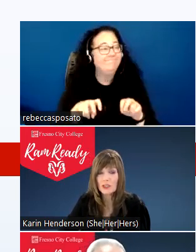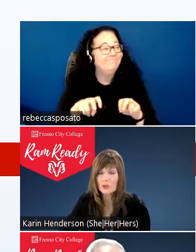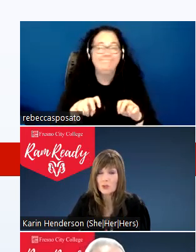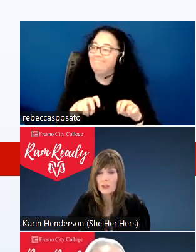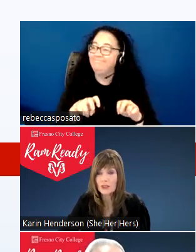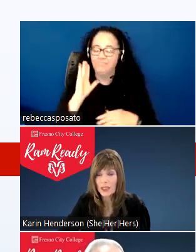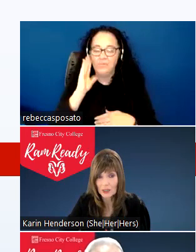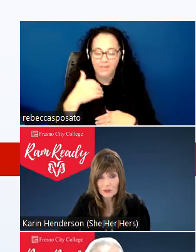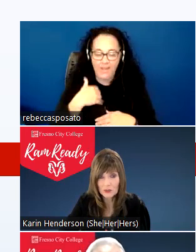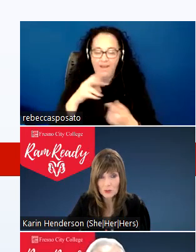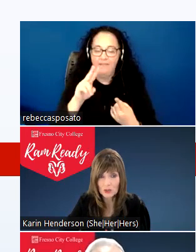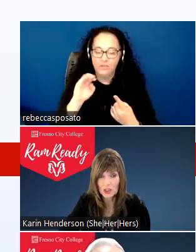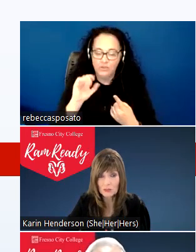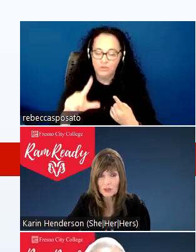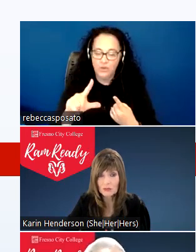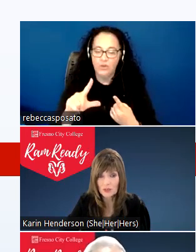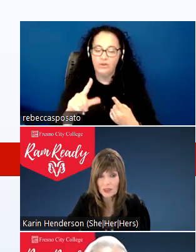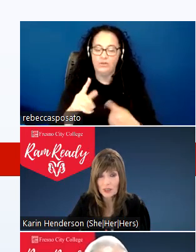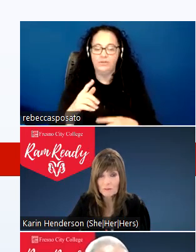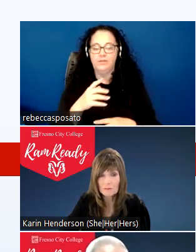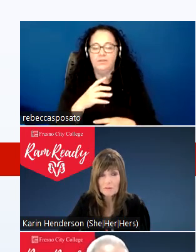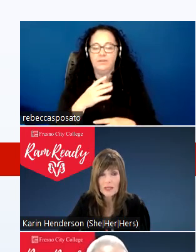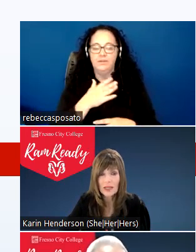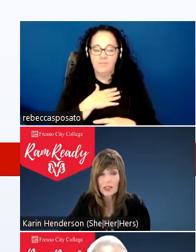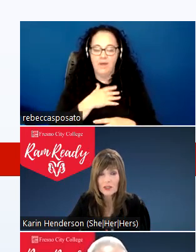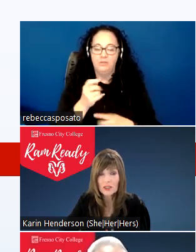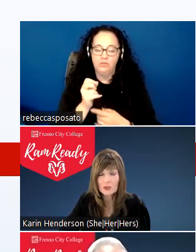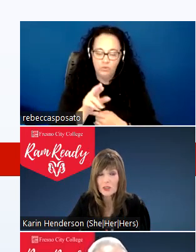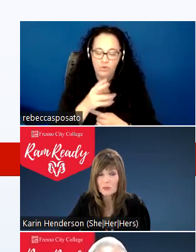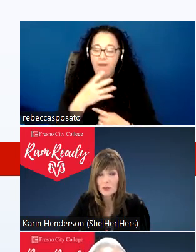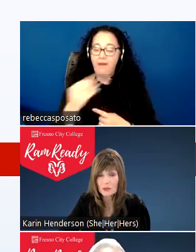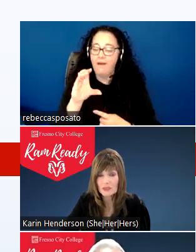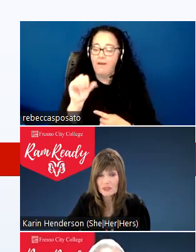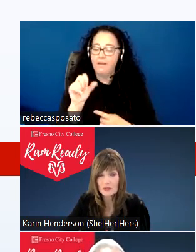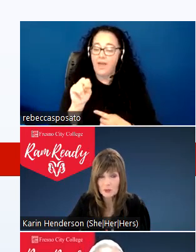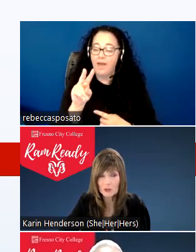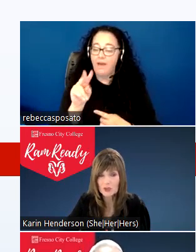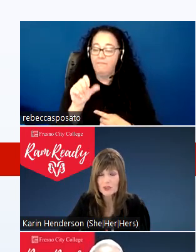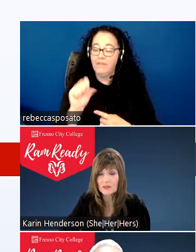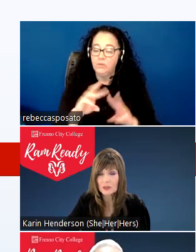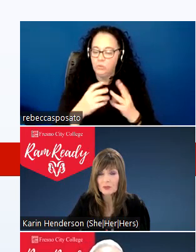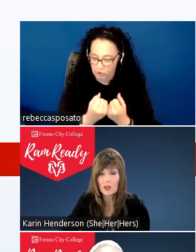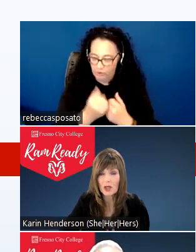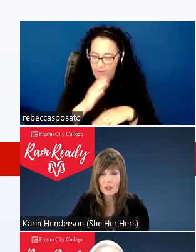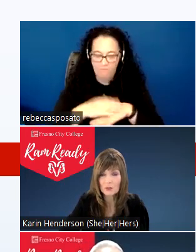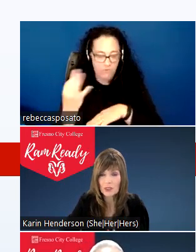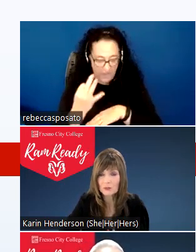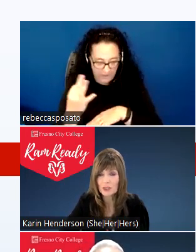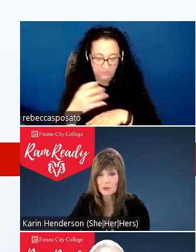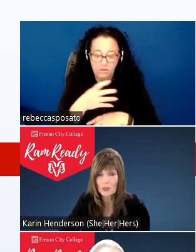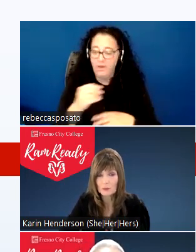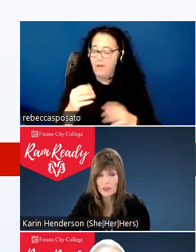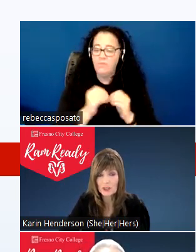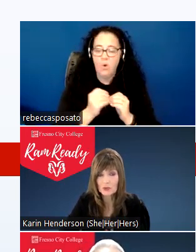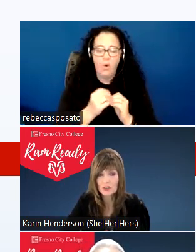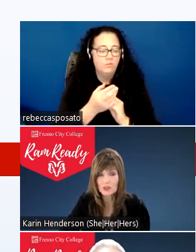virtual My Tour and Canvas workshop on Friday. And they do have more resources available on the RAM